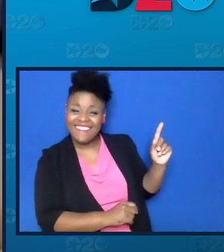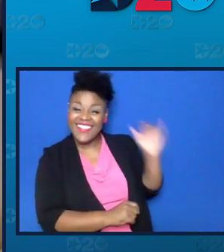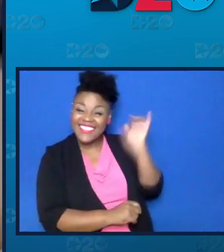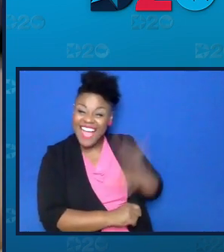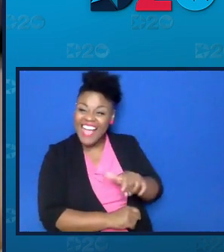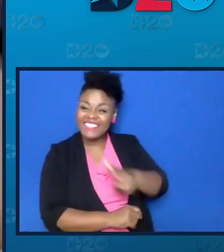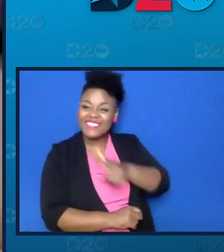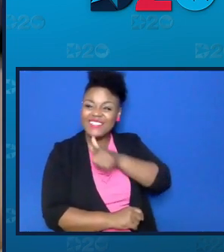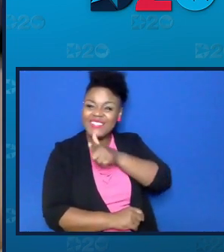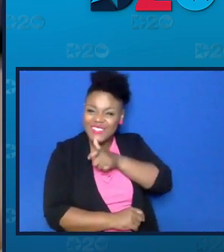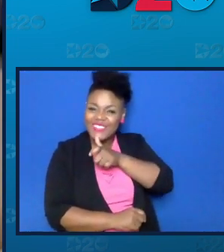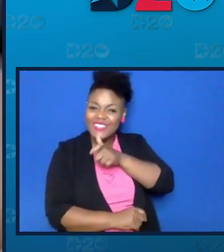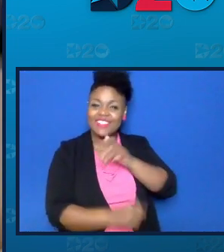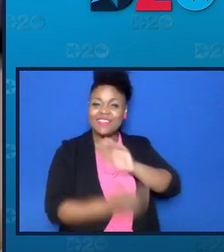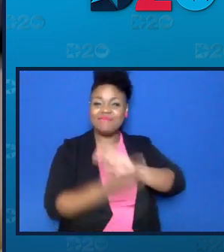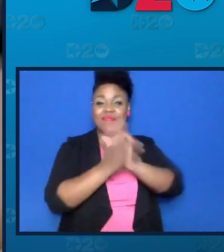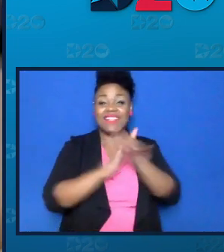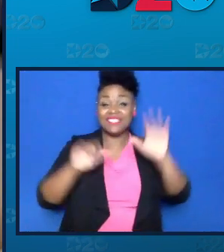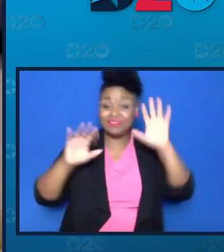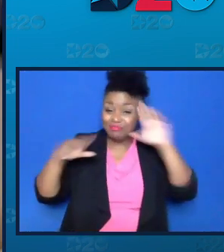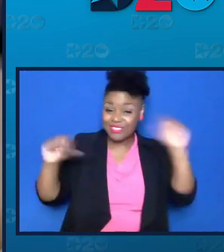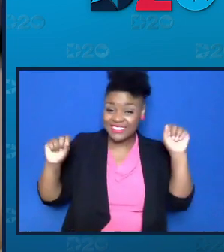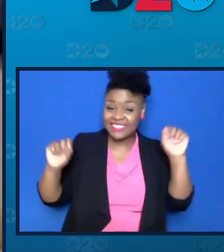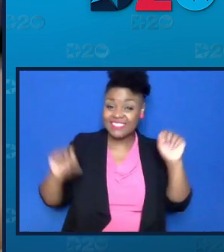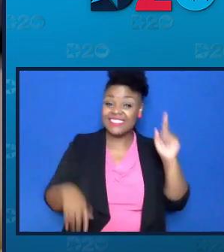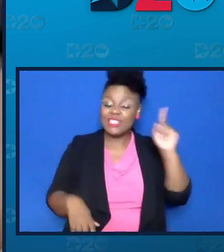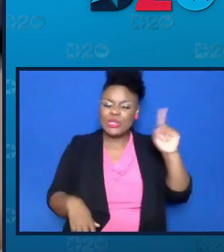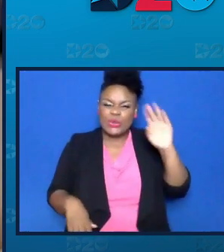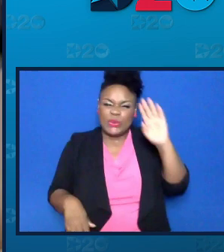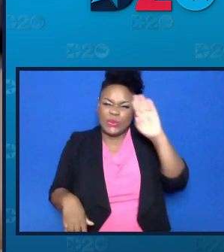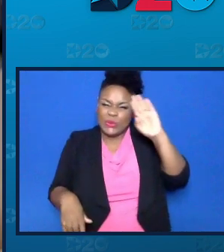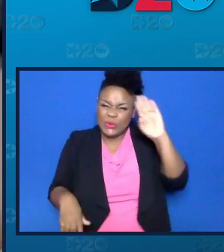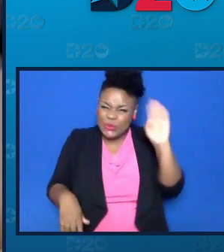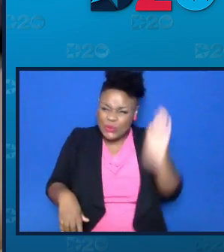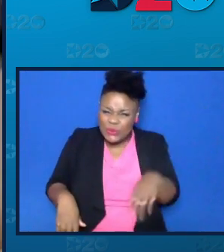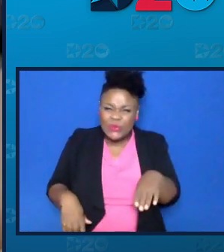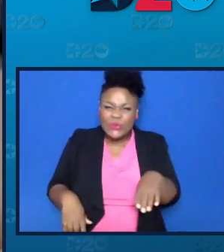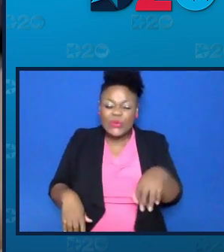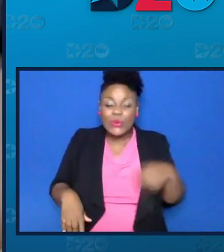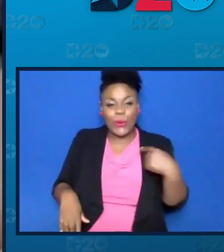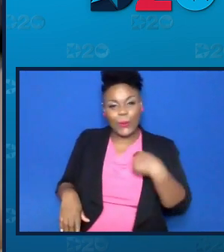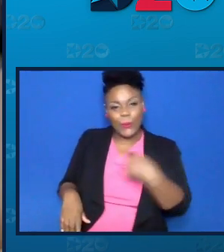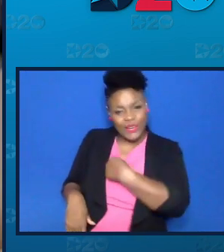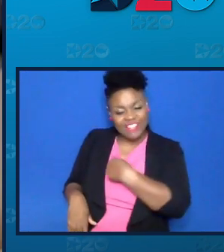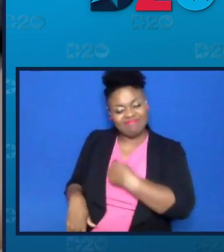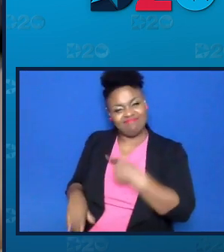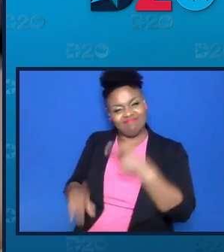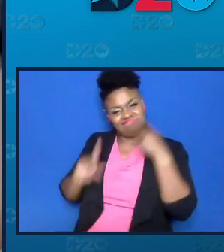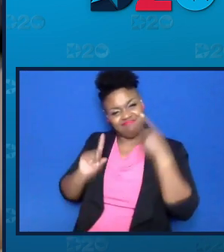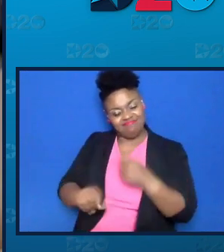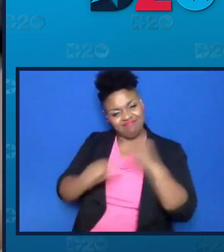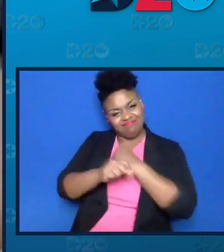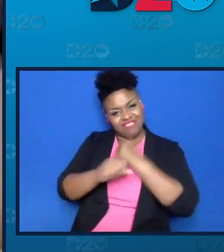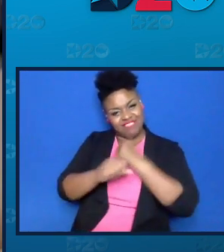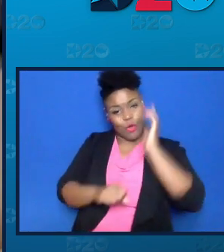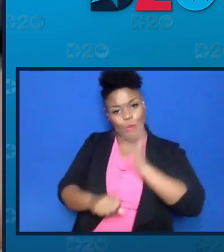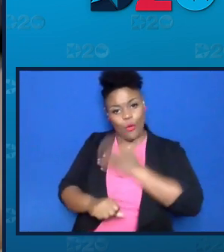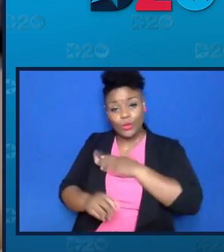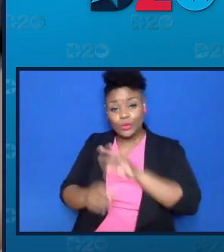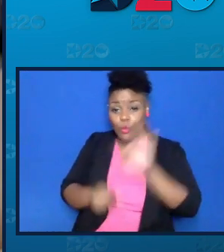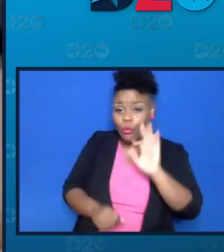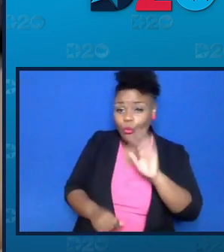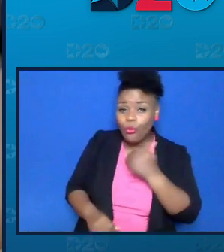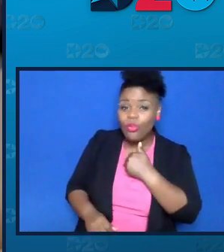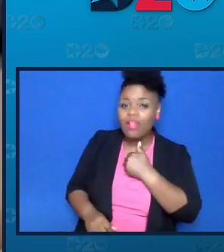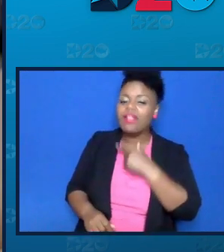race is a battle for the soul of our country, and he's right. Joe believes. He believes in both the greatness and the goodness of this